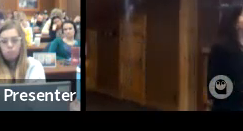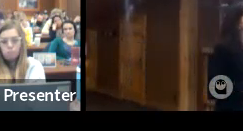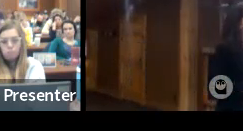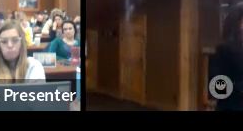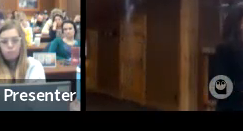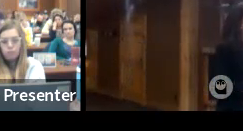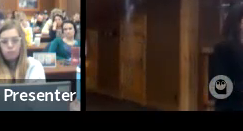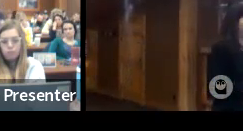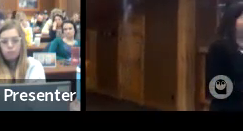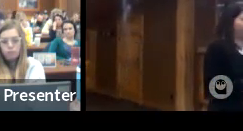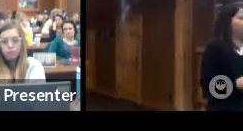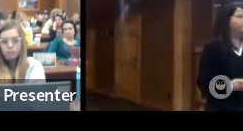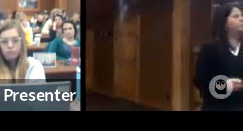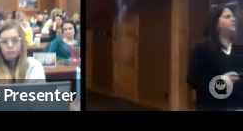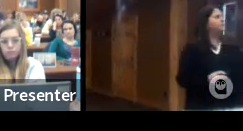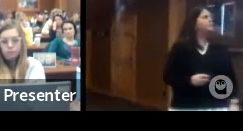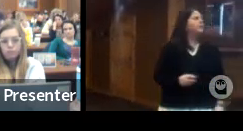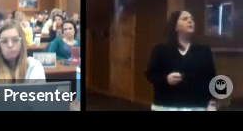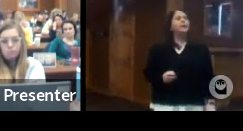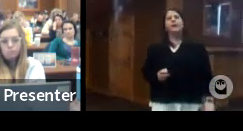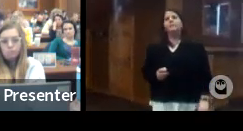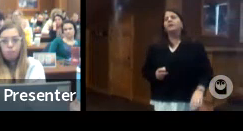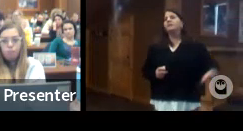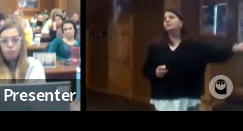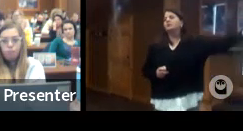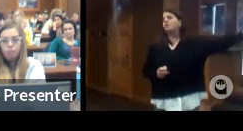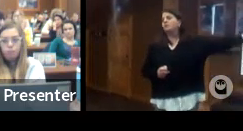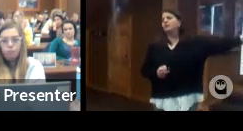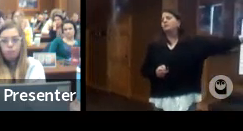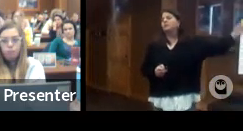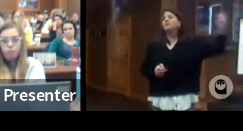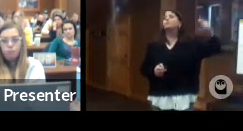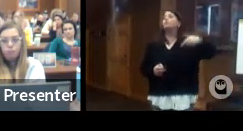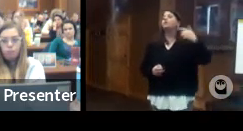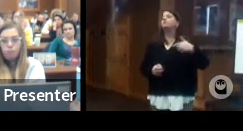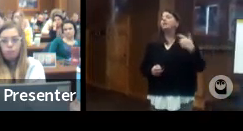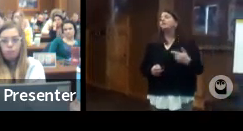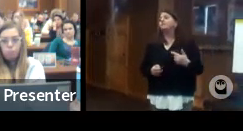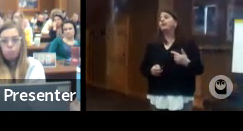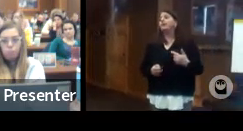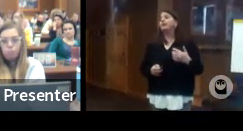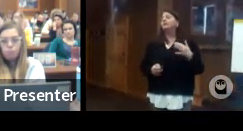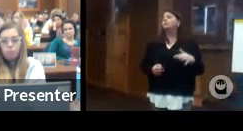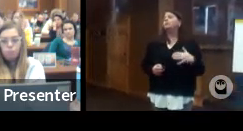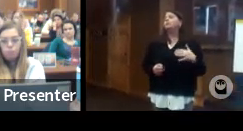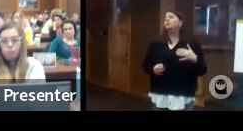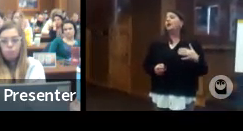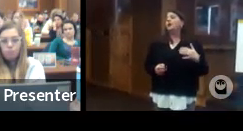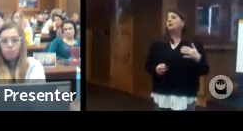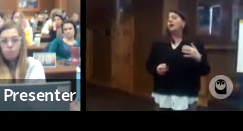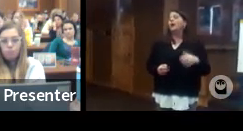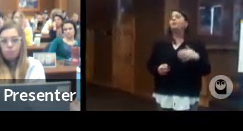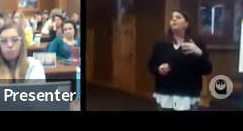questions from your prosecutor, exchange and identify best questions. Alyssa was always really good with this. And the more you testify, the more